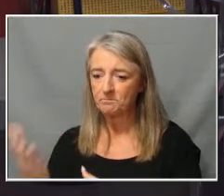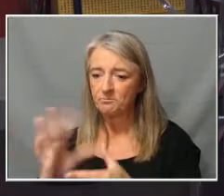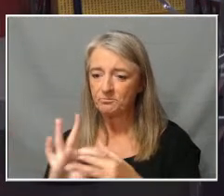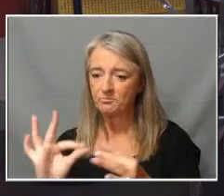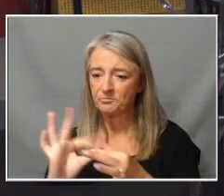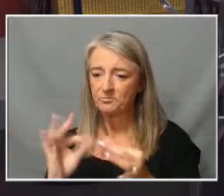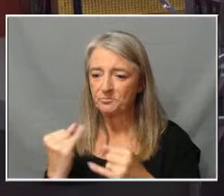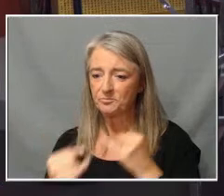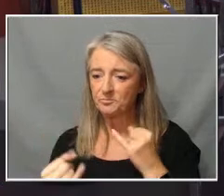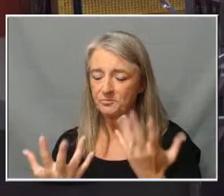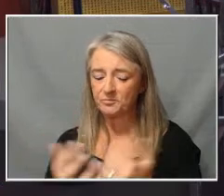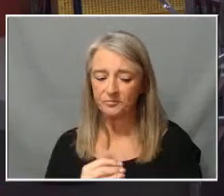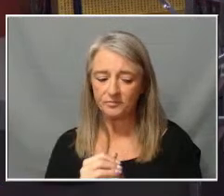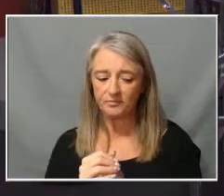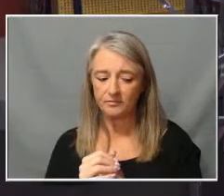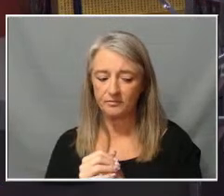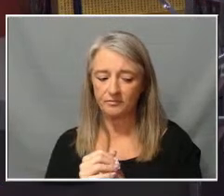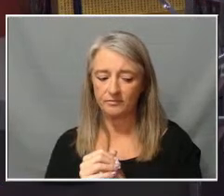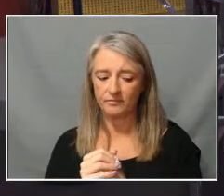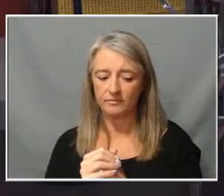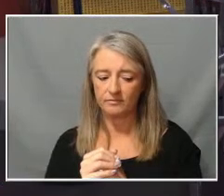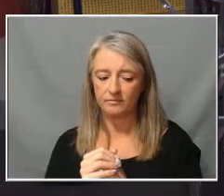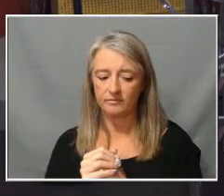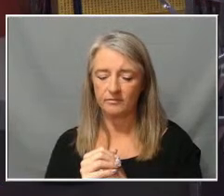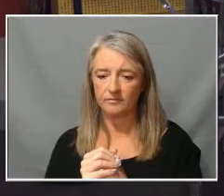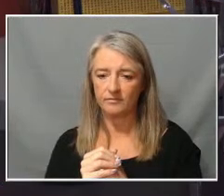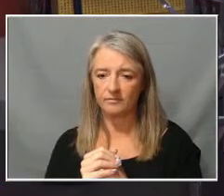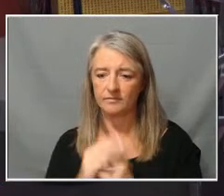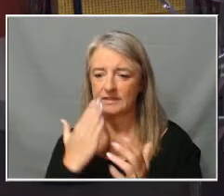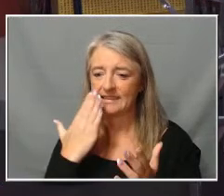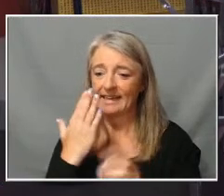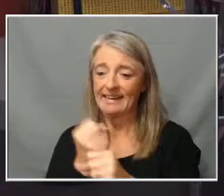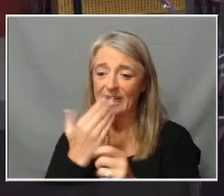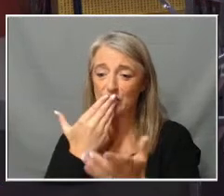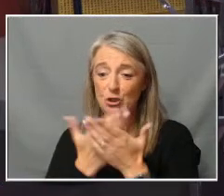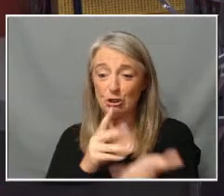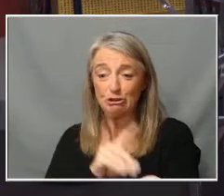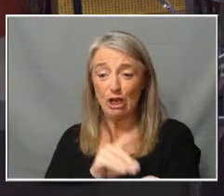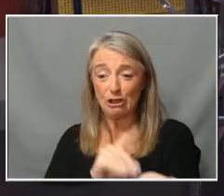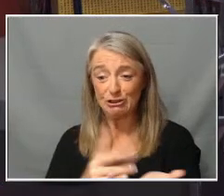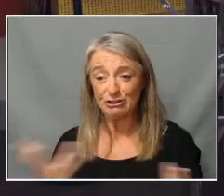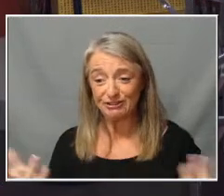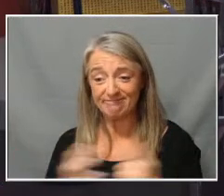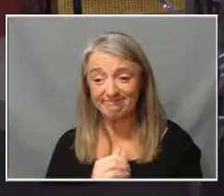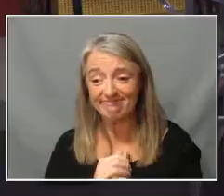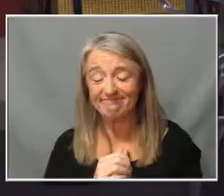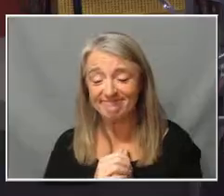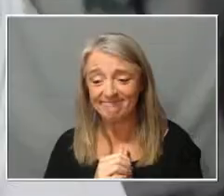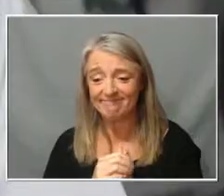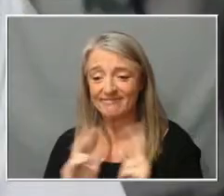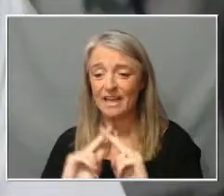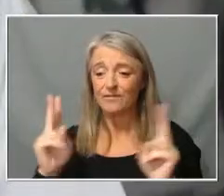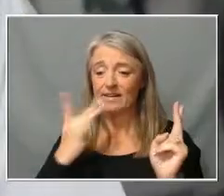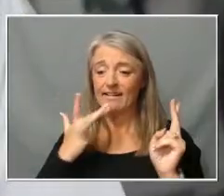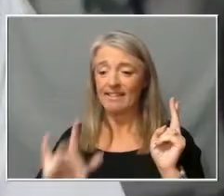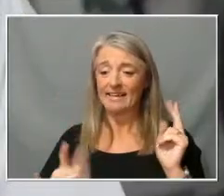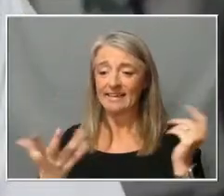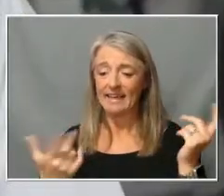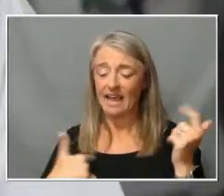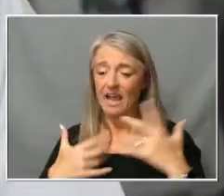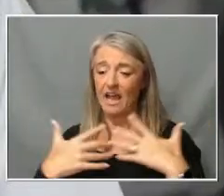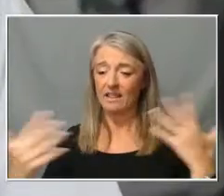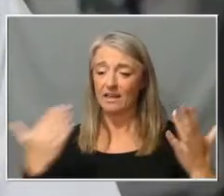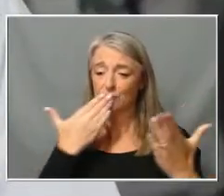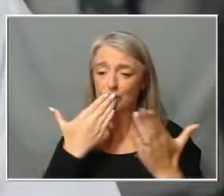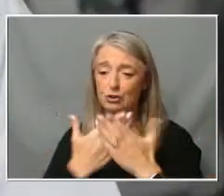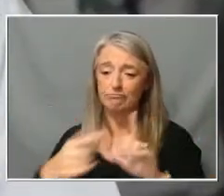I mean, get a good doctor. Yeah, I mean, I'm just very, very lucky. Like I said, I had a lot of good things